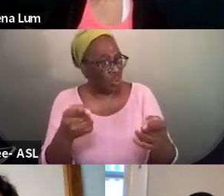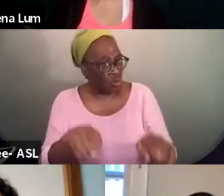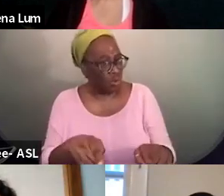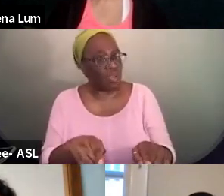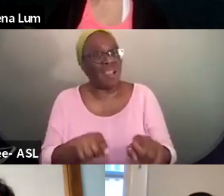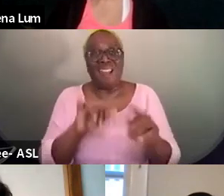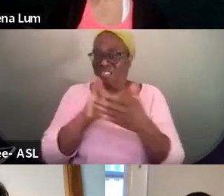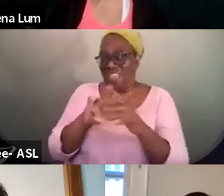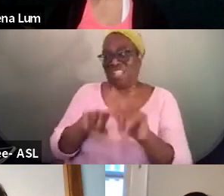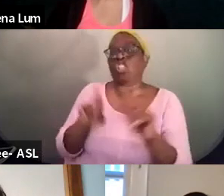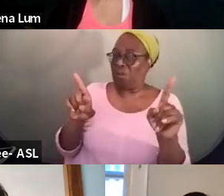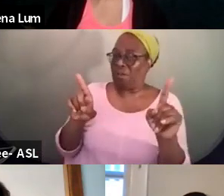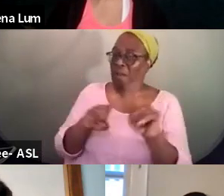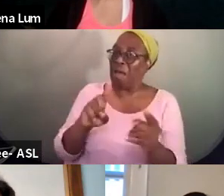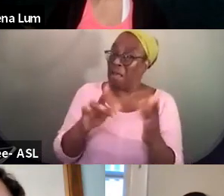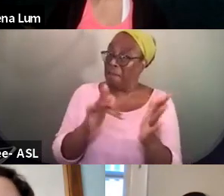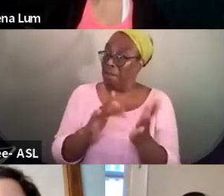but I do think middle school is different.